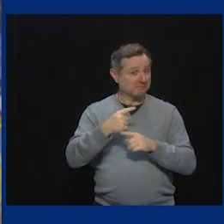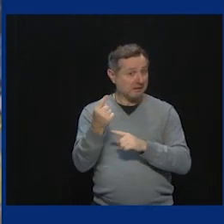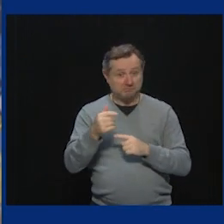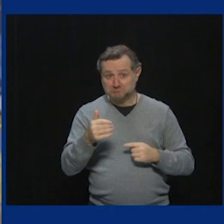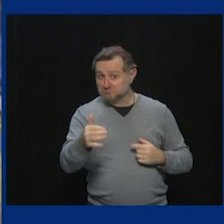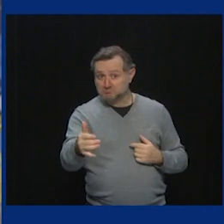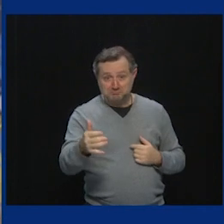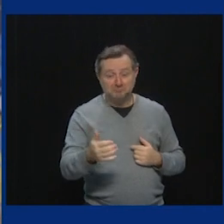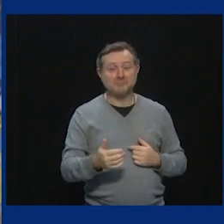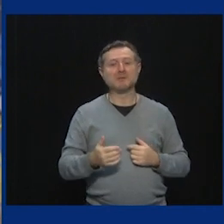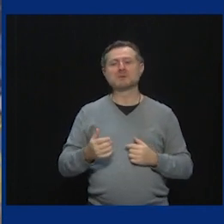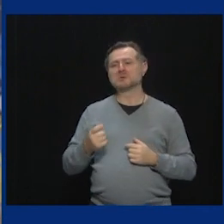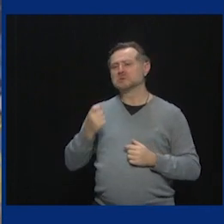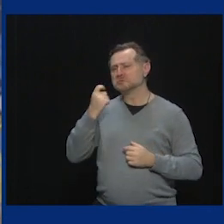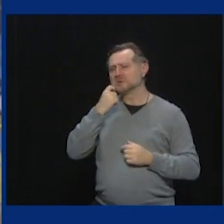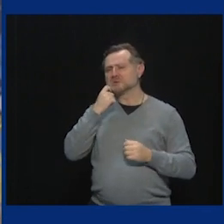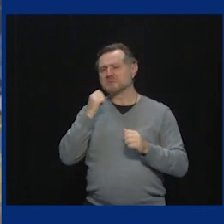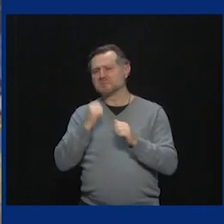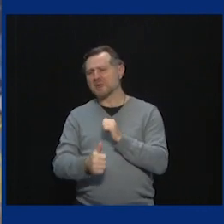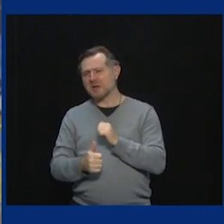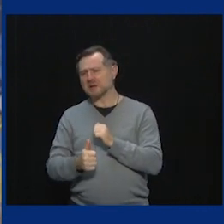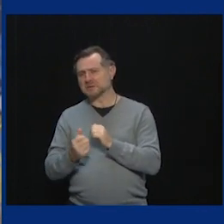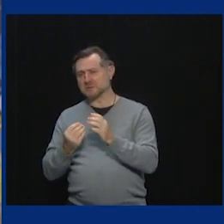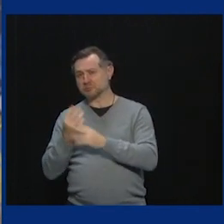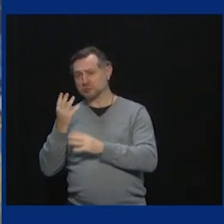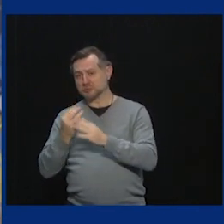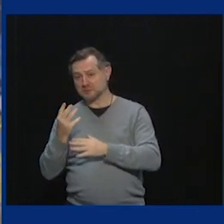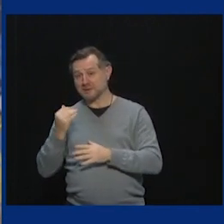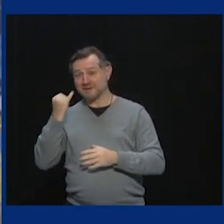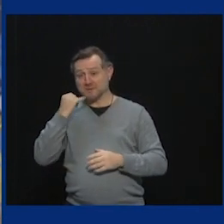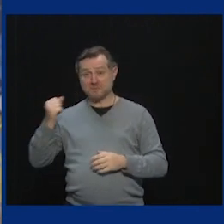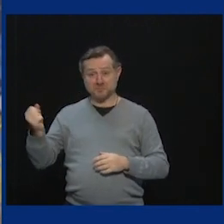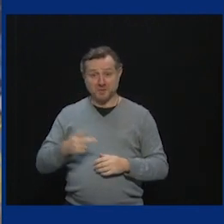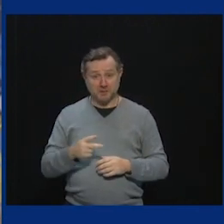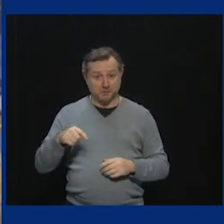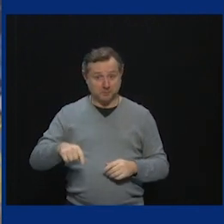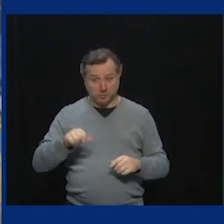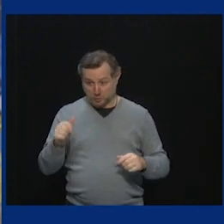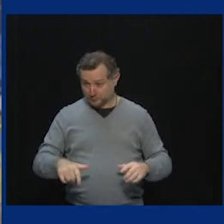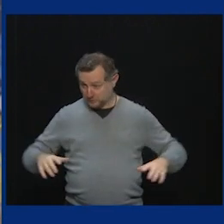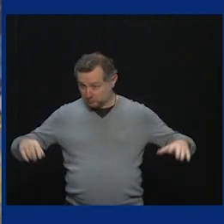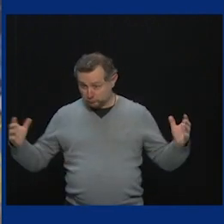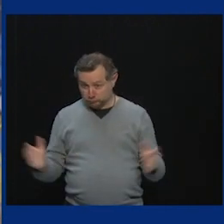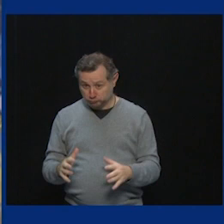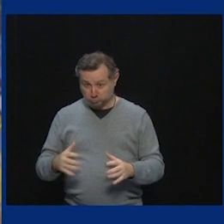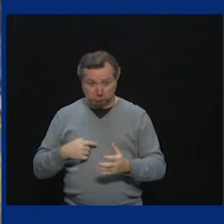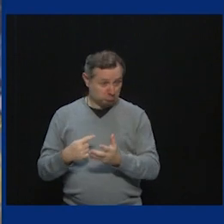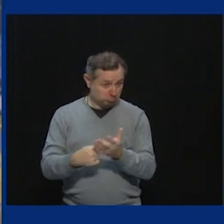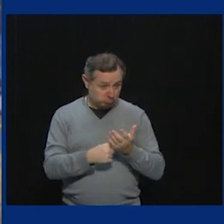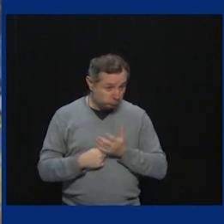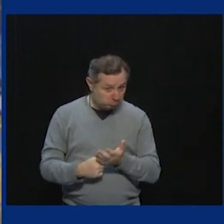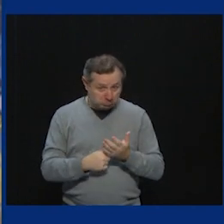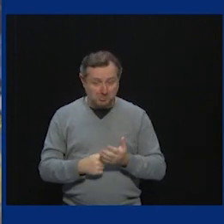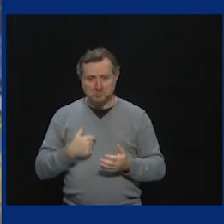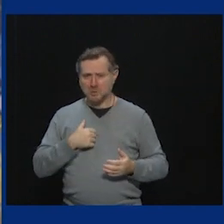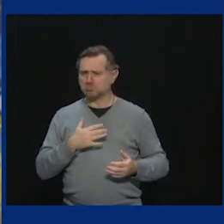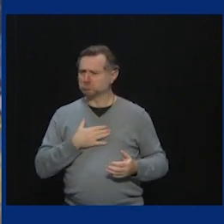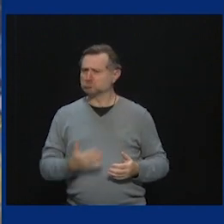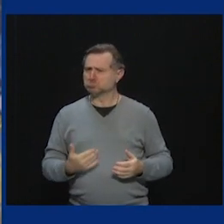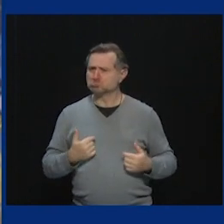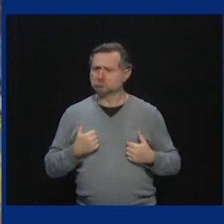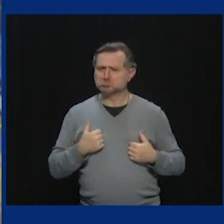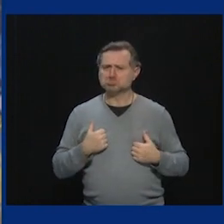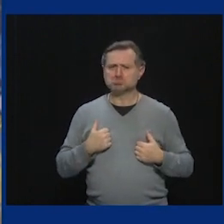this past spring, they want to come back to Albany, let's have that conversation. I'll sign it if they want to make it earlier. I did release